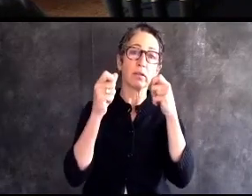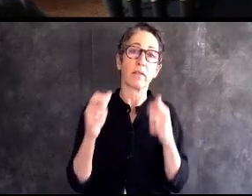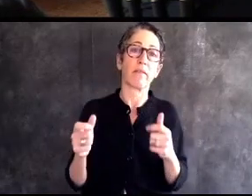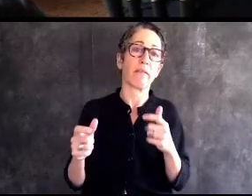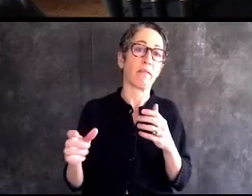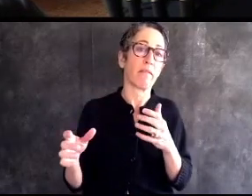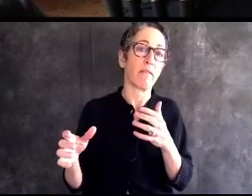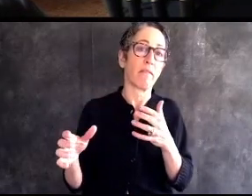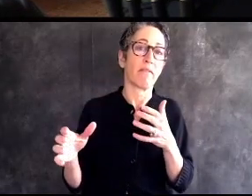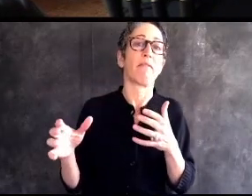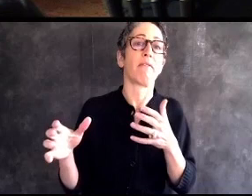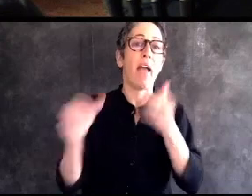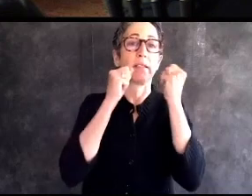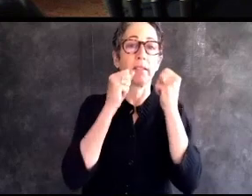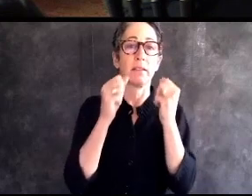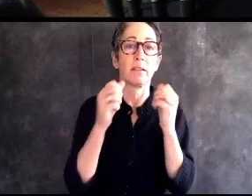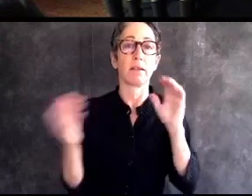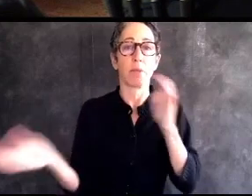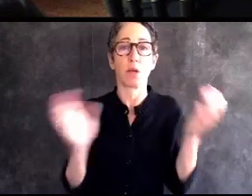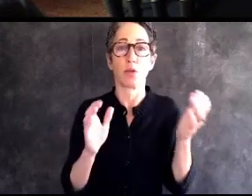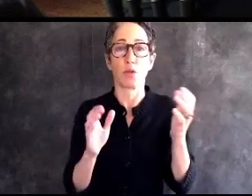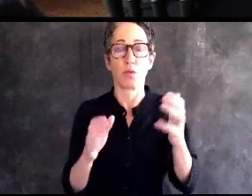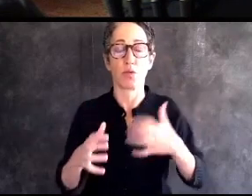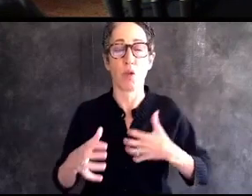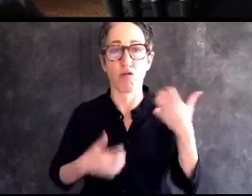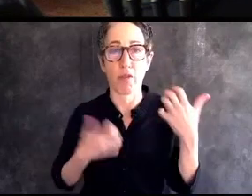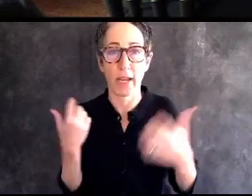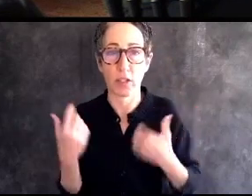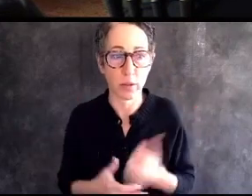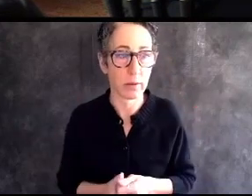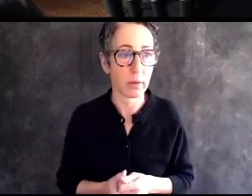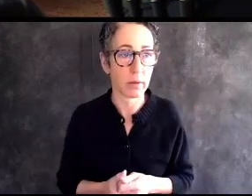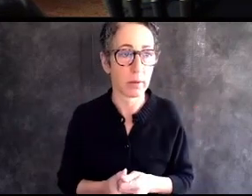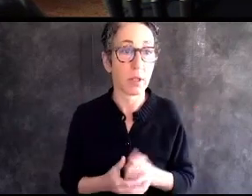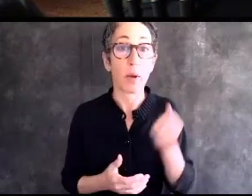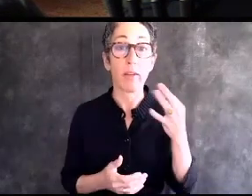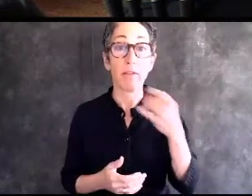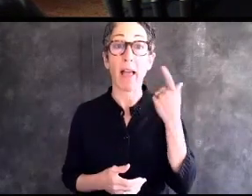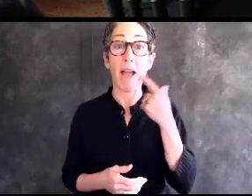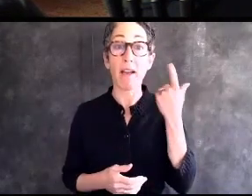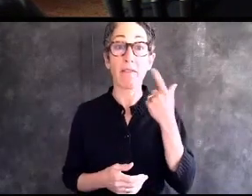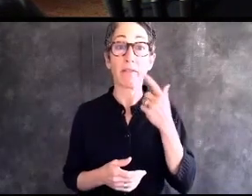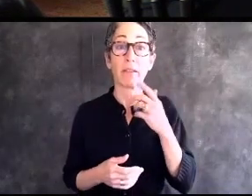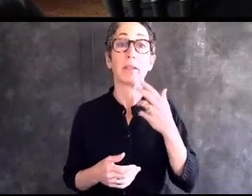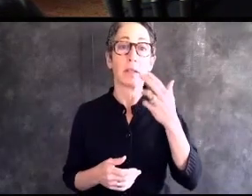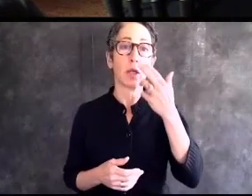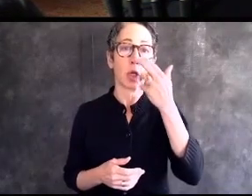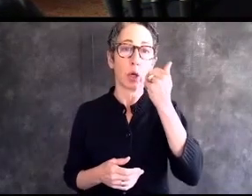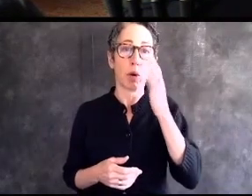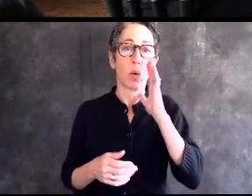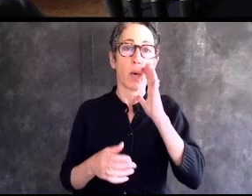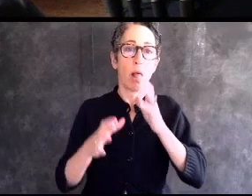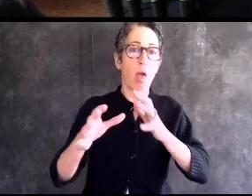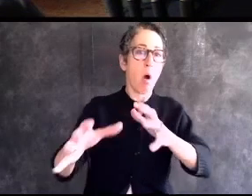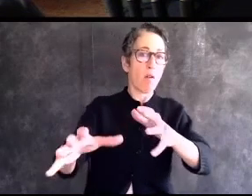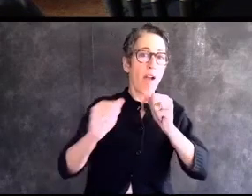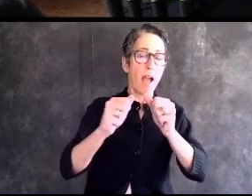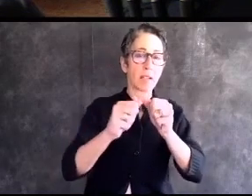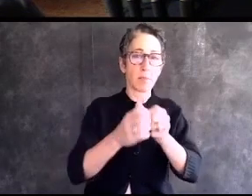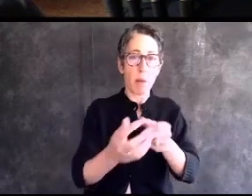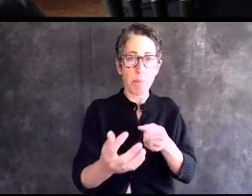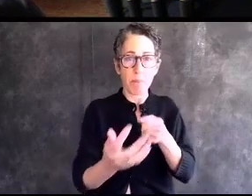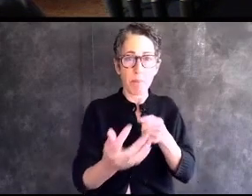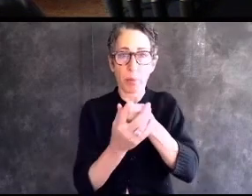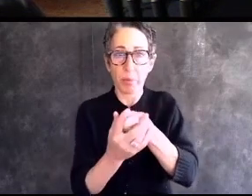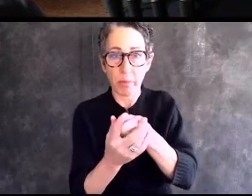attacks, they dissipate if you laugh about it, if the tension is left out, right, of the